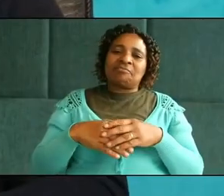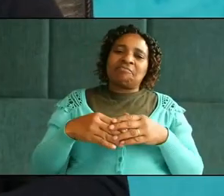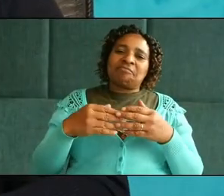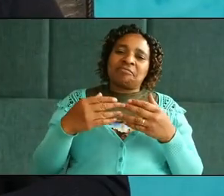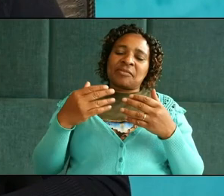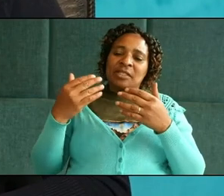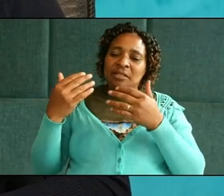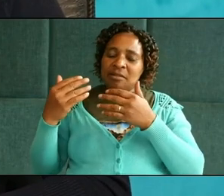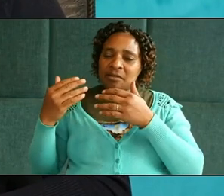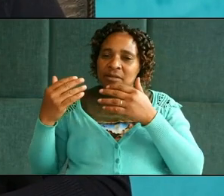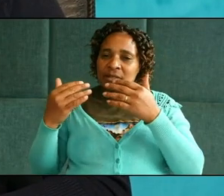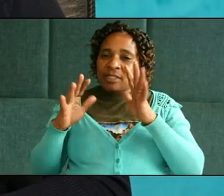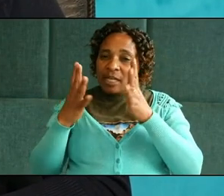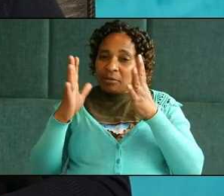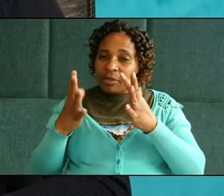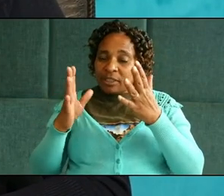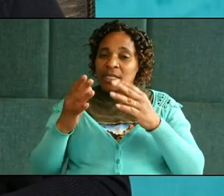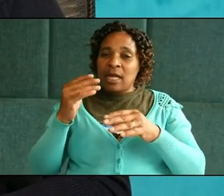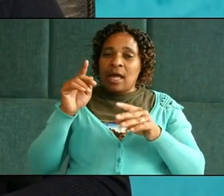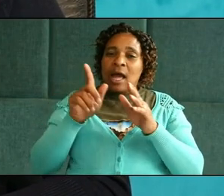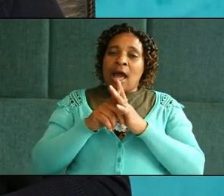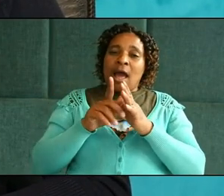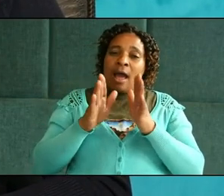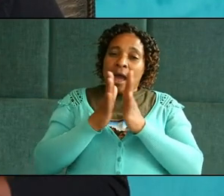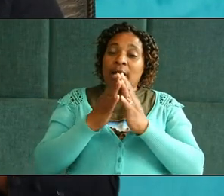and the altar they had built, and